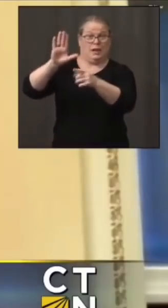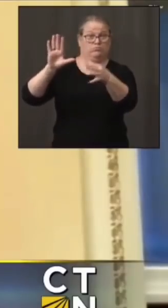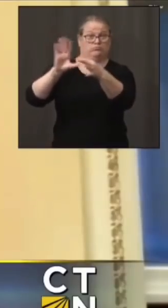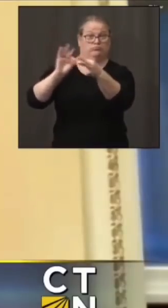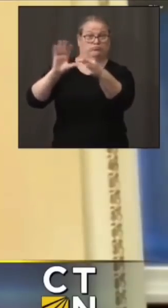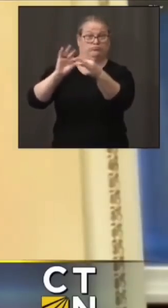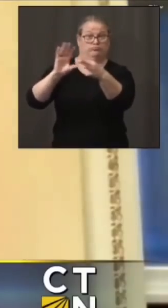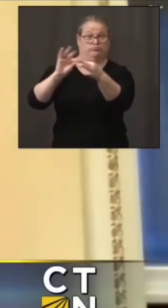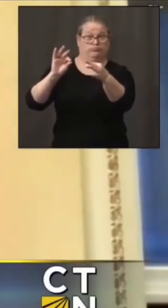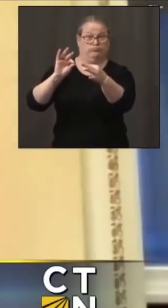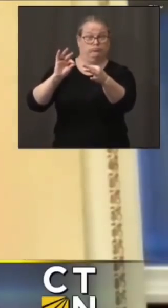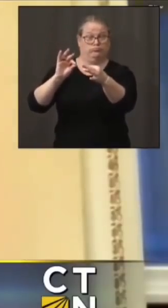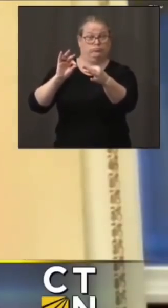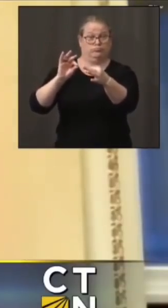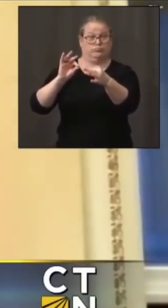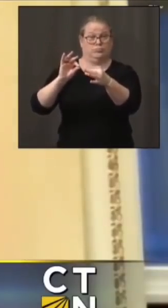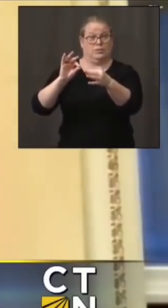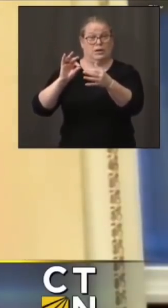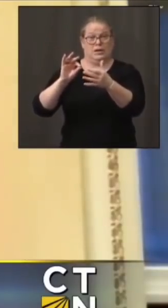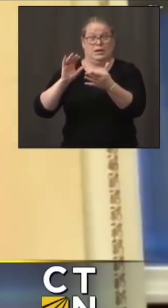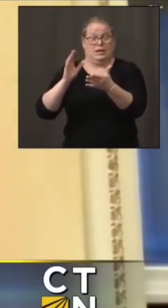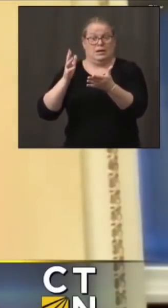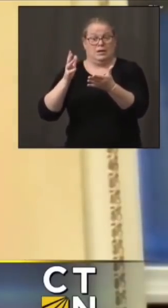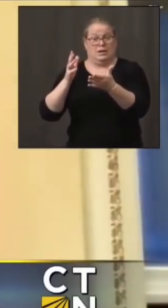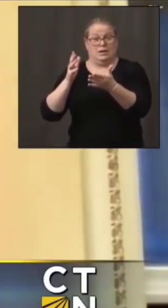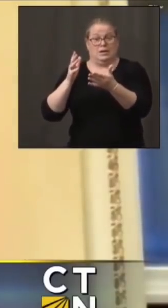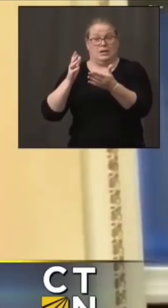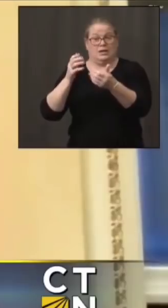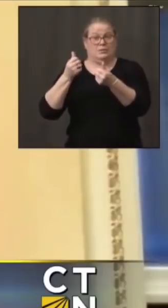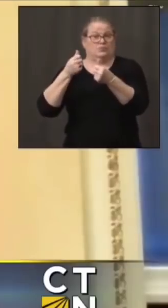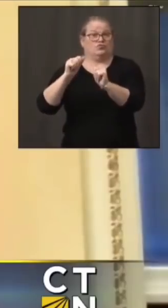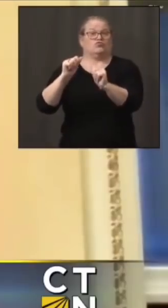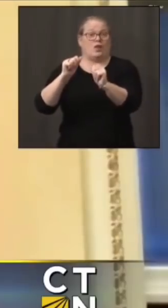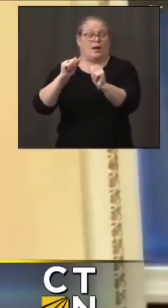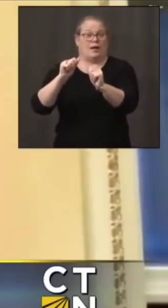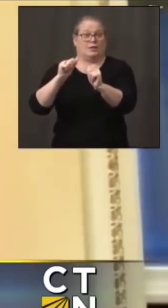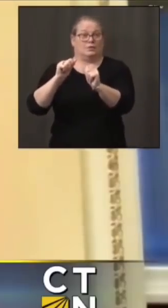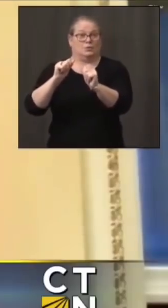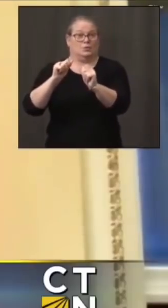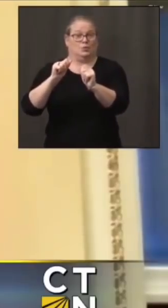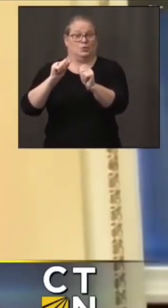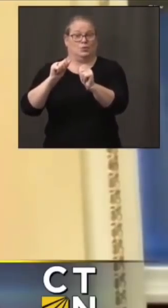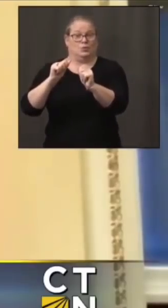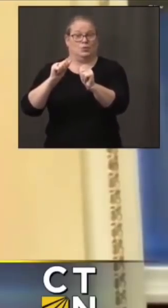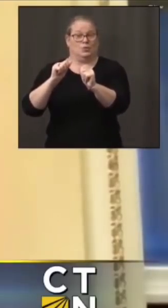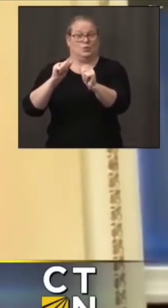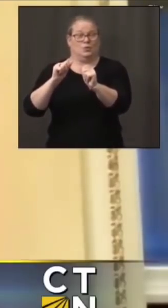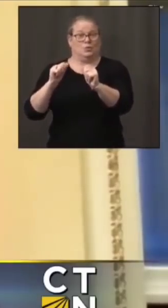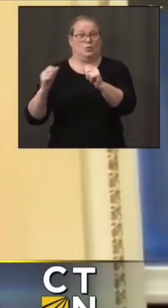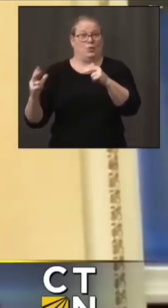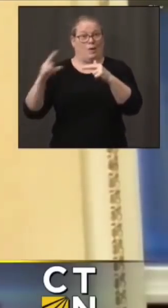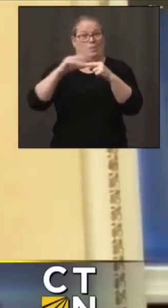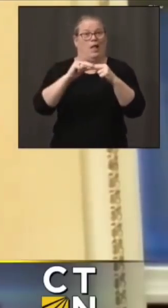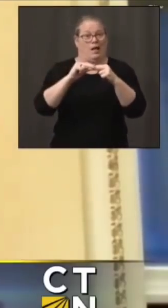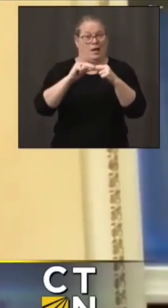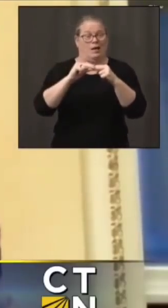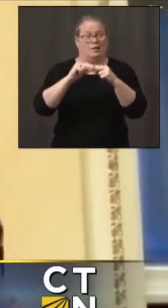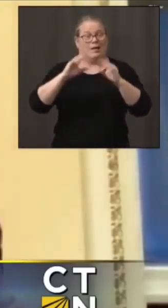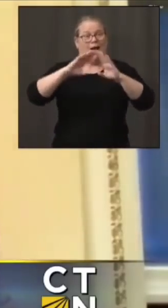me this follow-up question, I did sign on to a House resolution today with over 50 of my